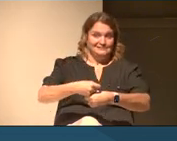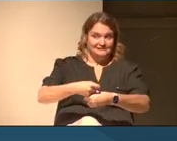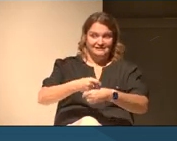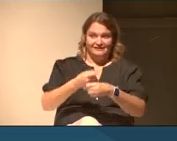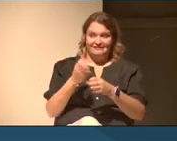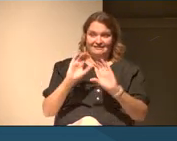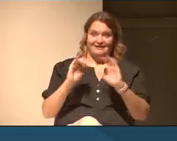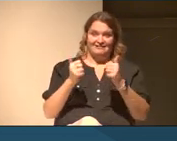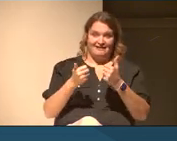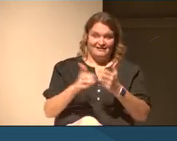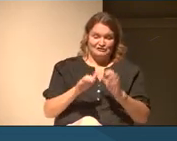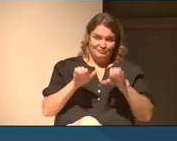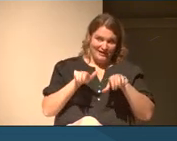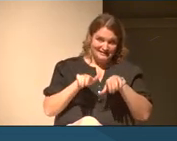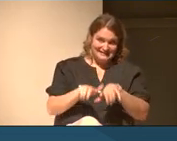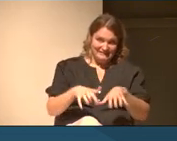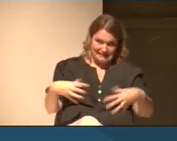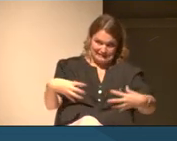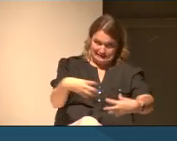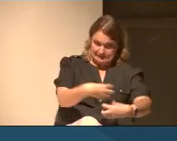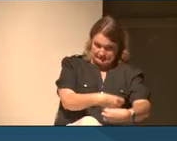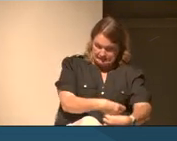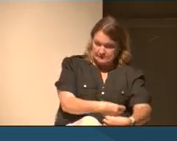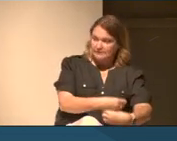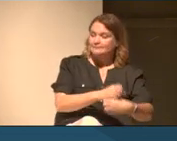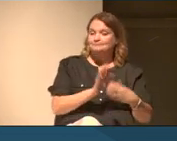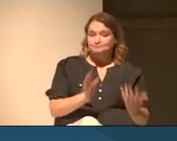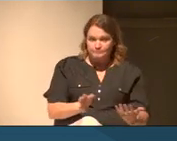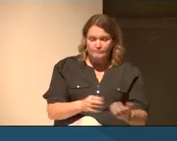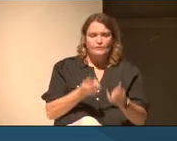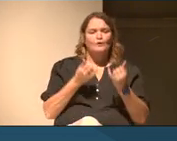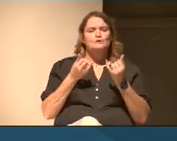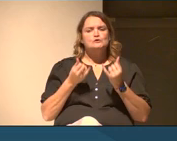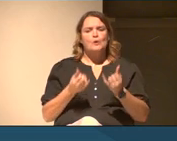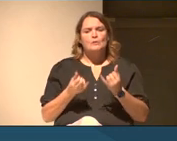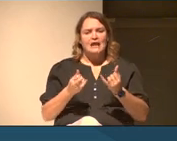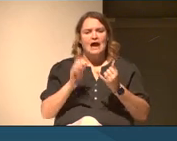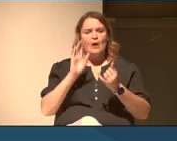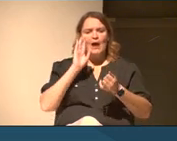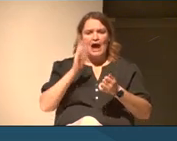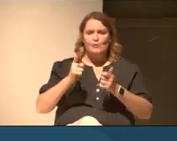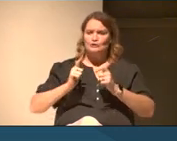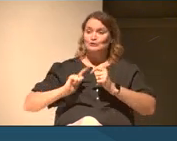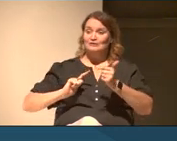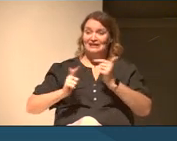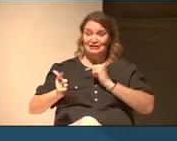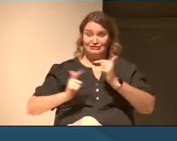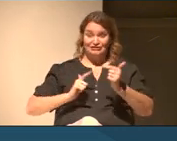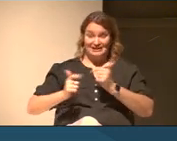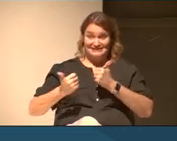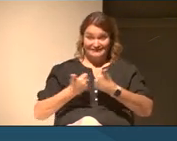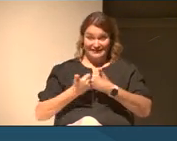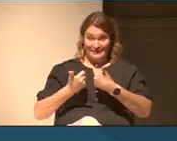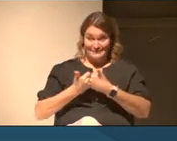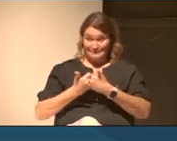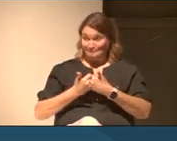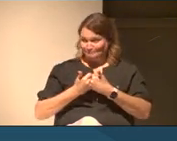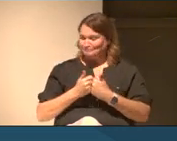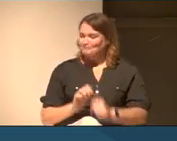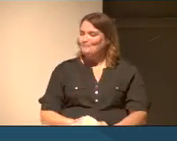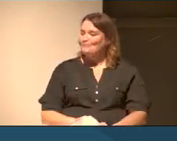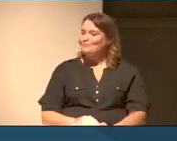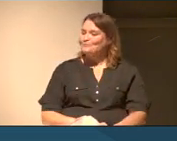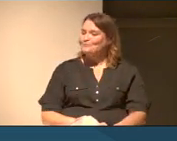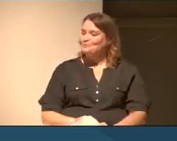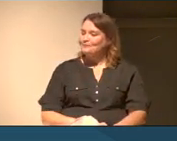that's the classroom activities in a nutshell. So I'm gonna go ahead and go on to the interactive game next. So